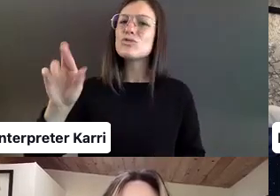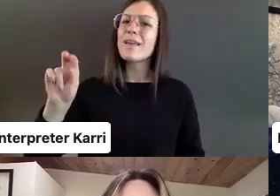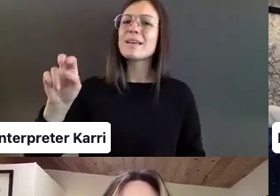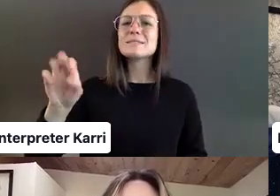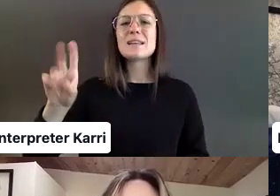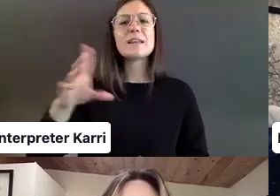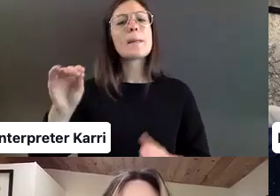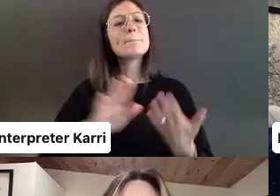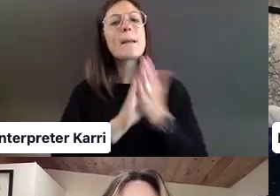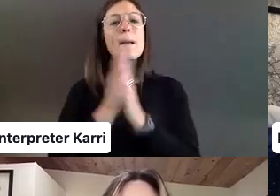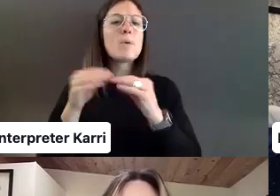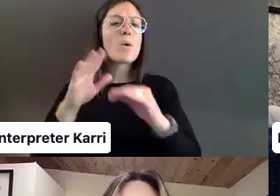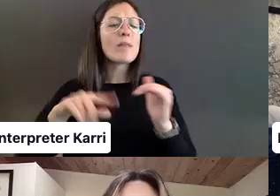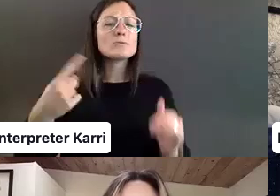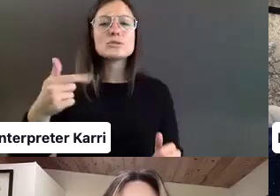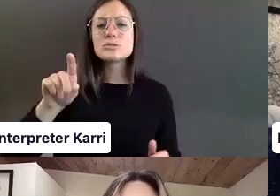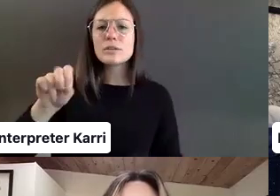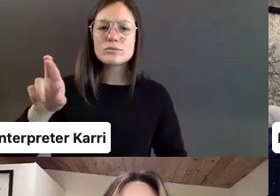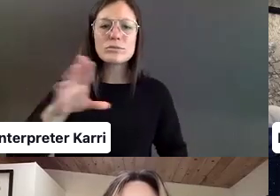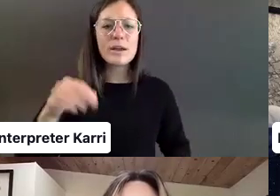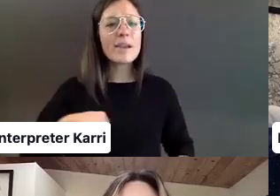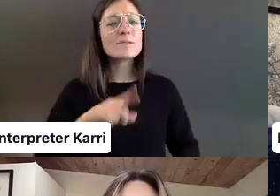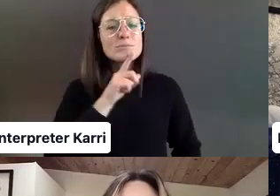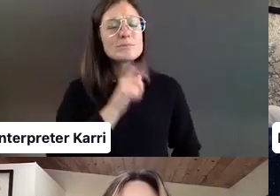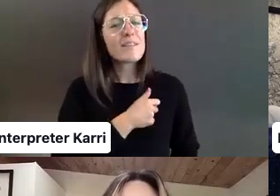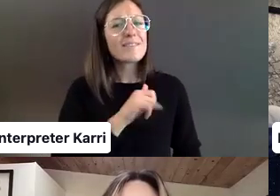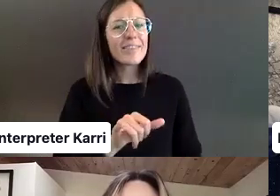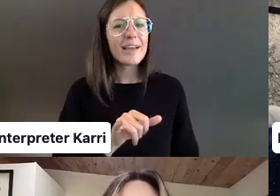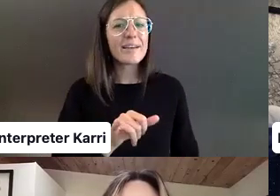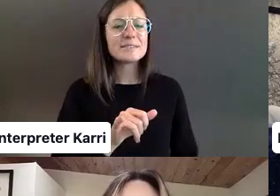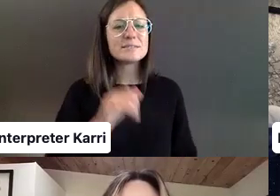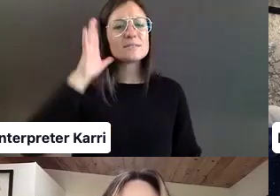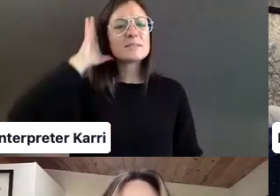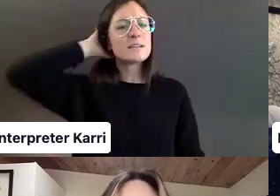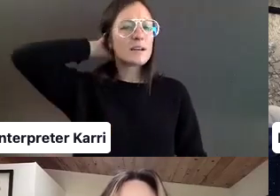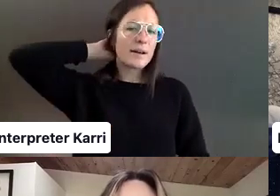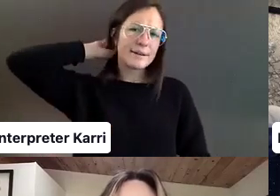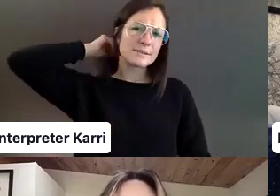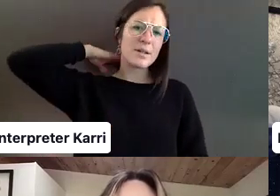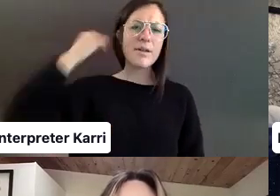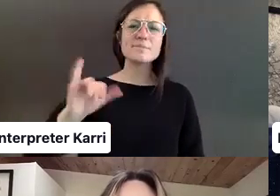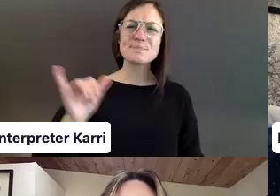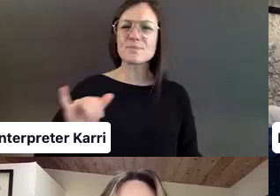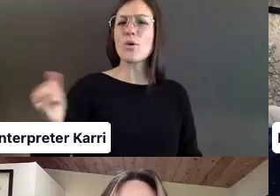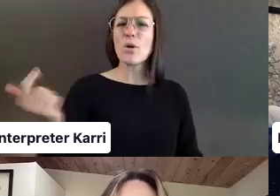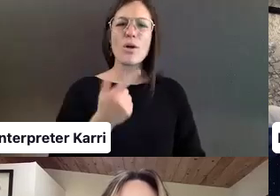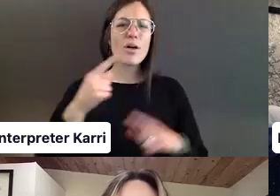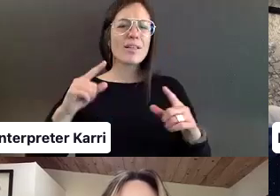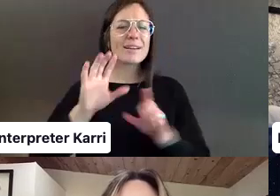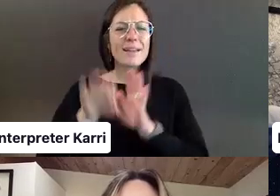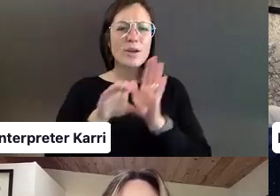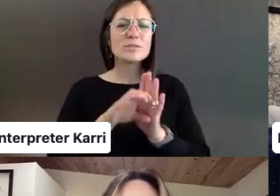beyond gender. And I really love that. They were all complex, unique,